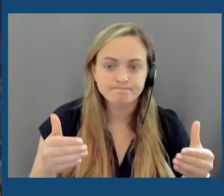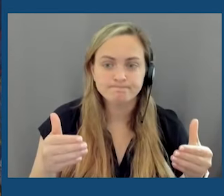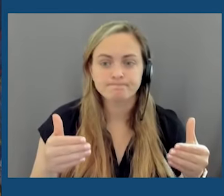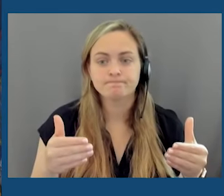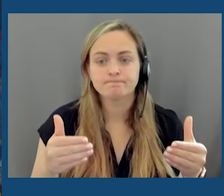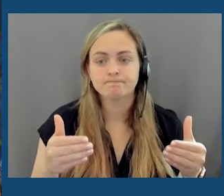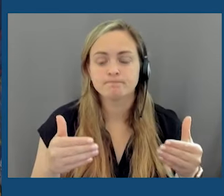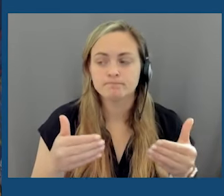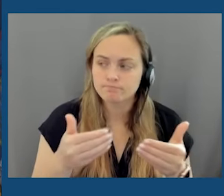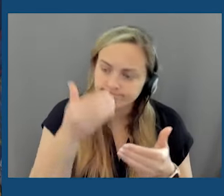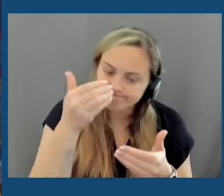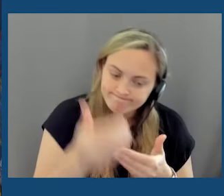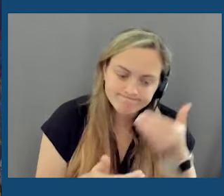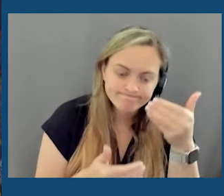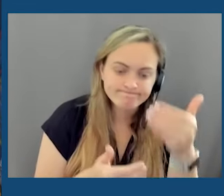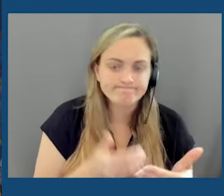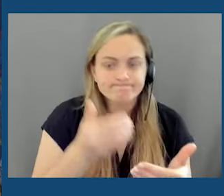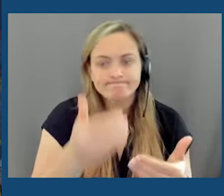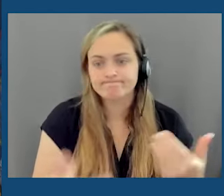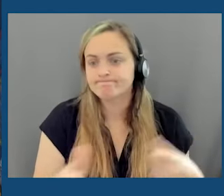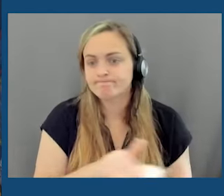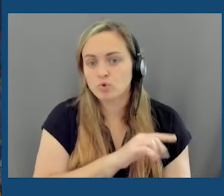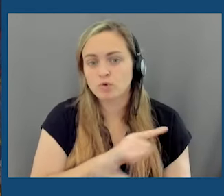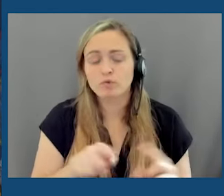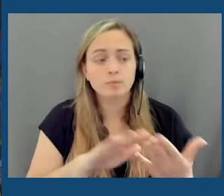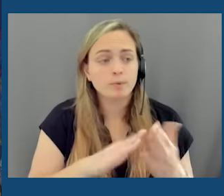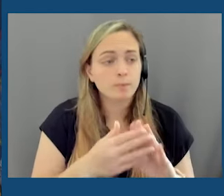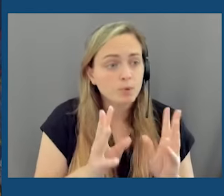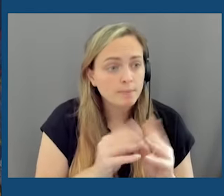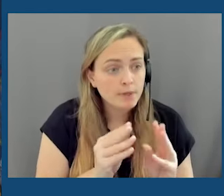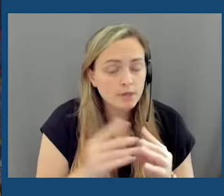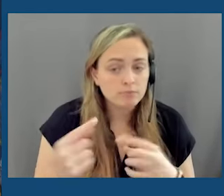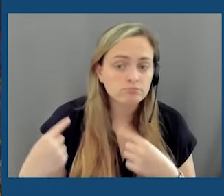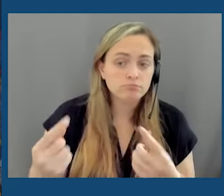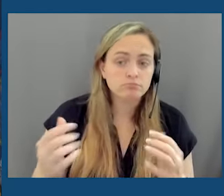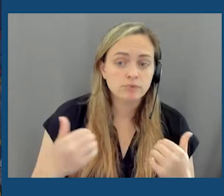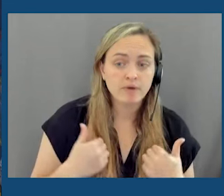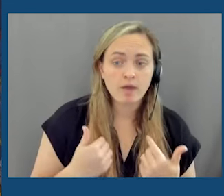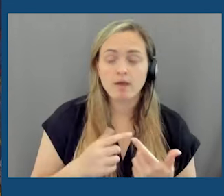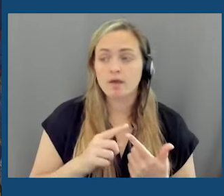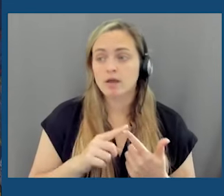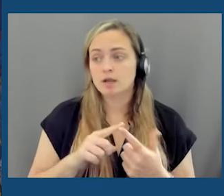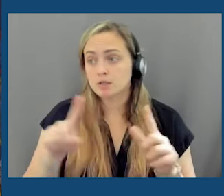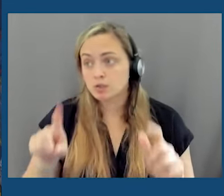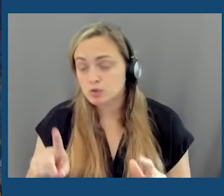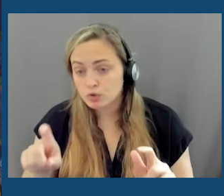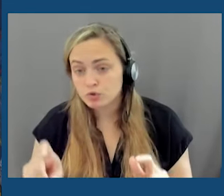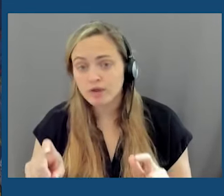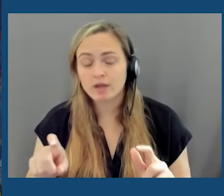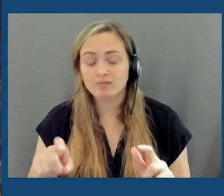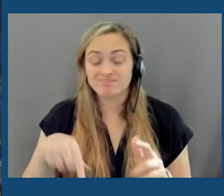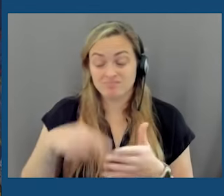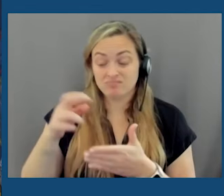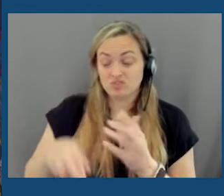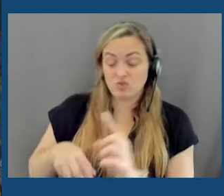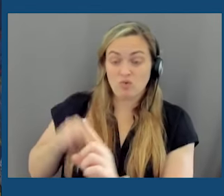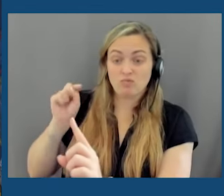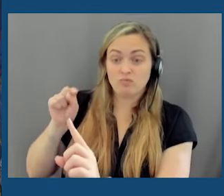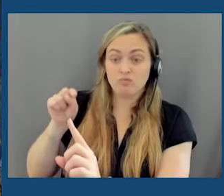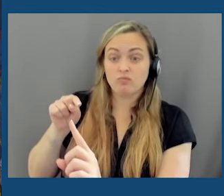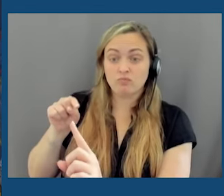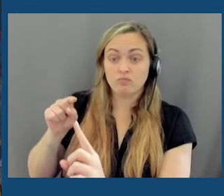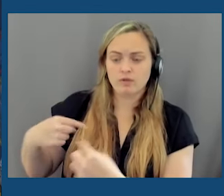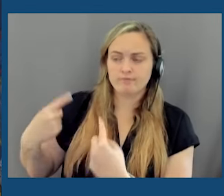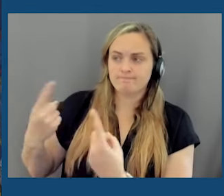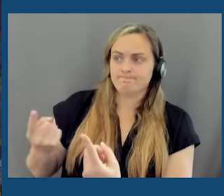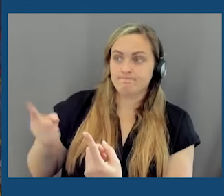every step of the way, from the community meetings we've had to the surveys. This is a result of what